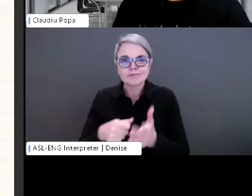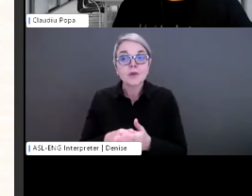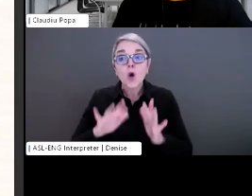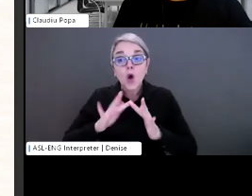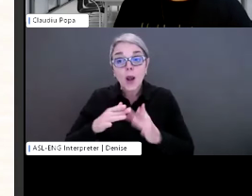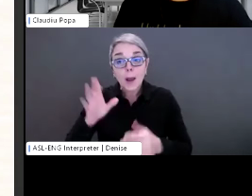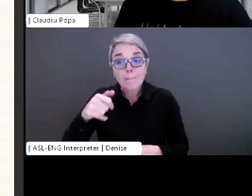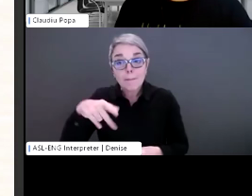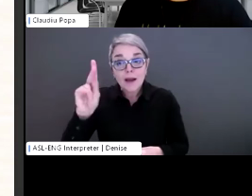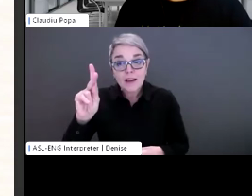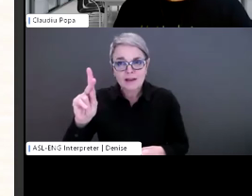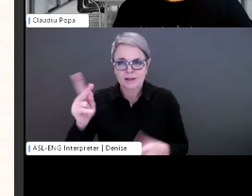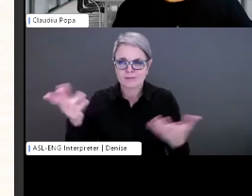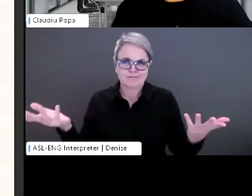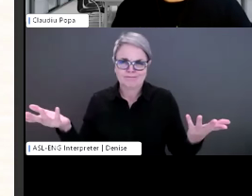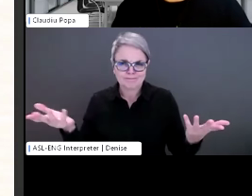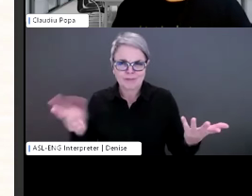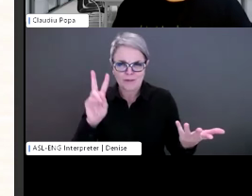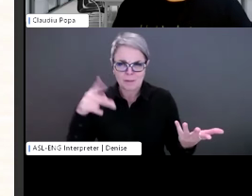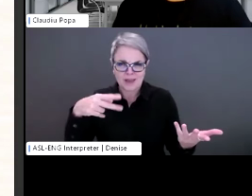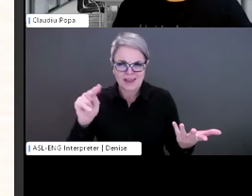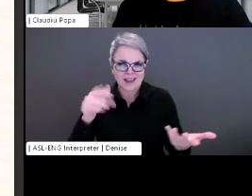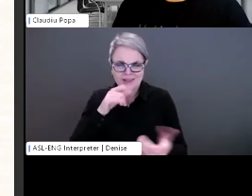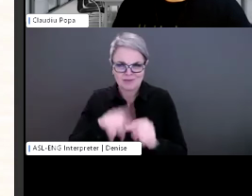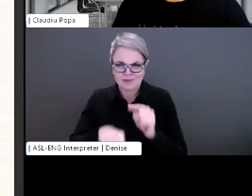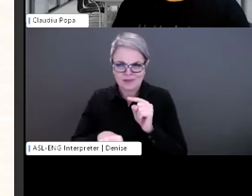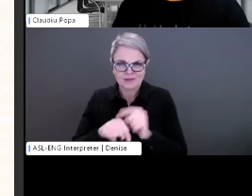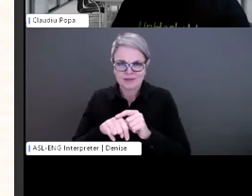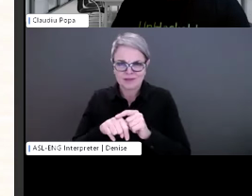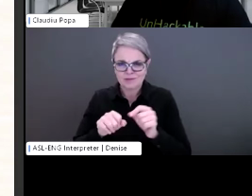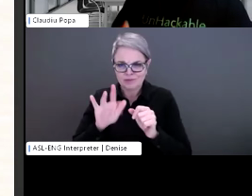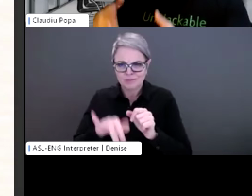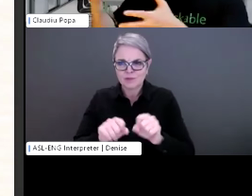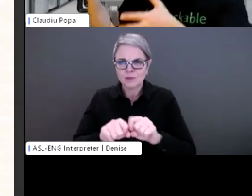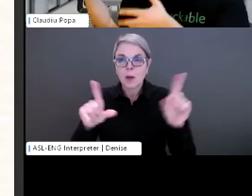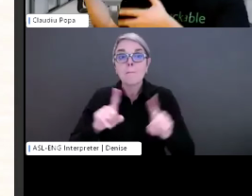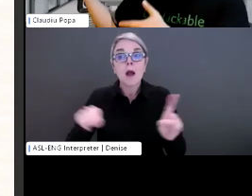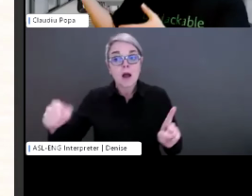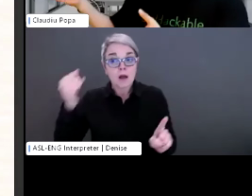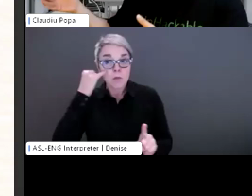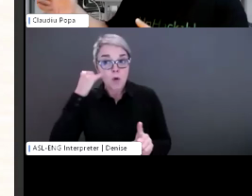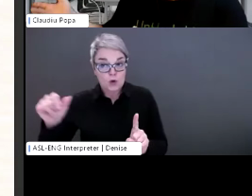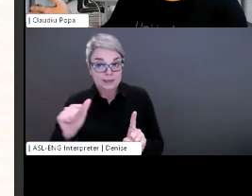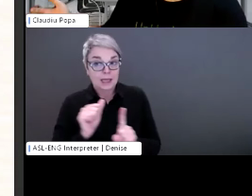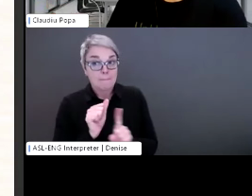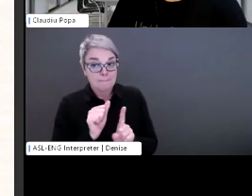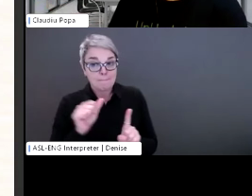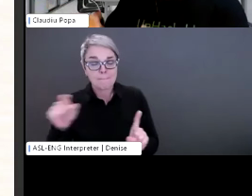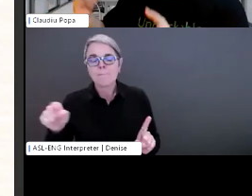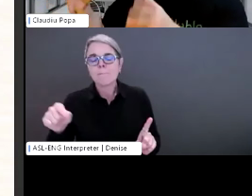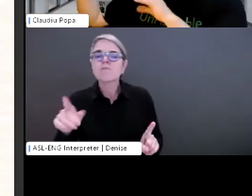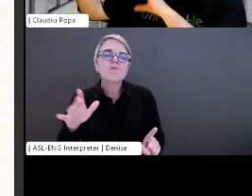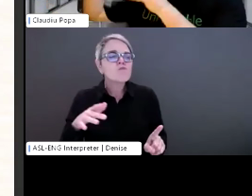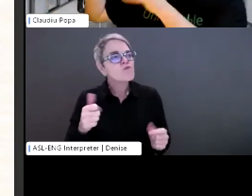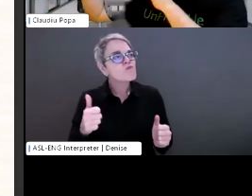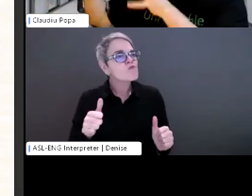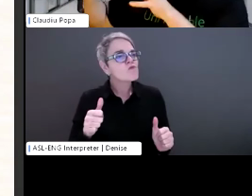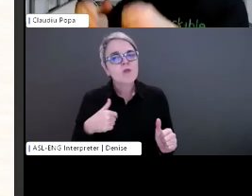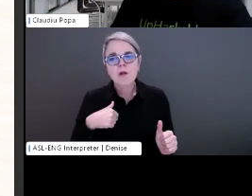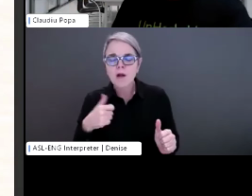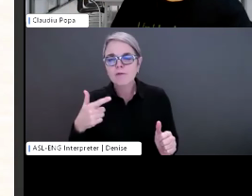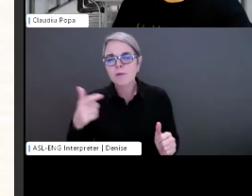if you're trying to pretend that you're from a different country, let's say in order to watch the Olympics, because they might